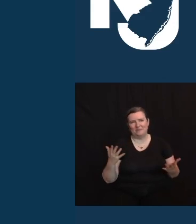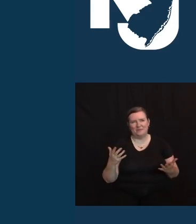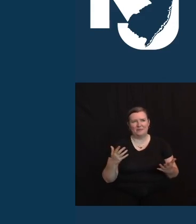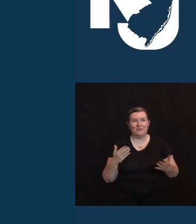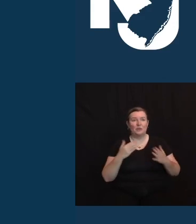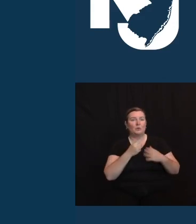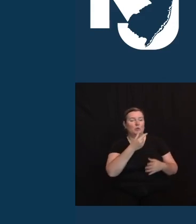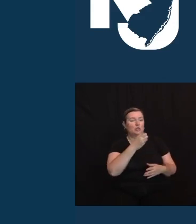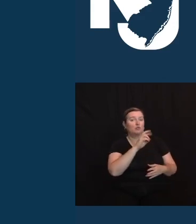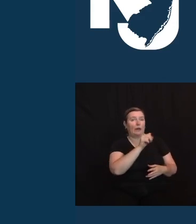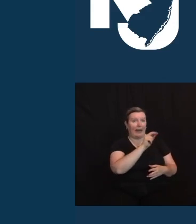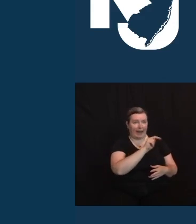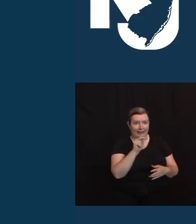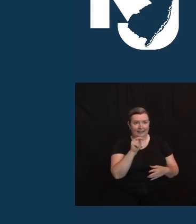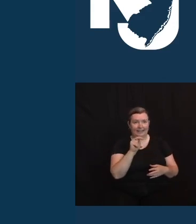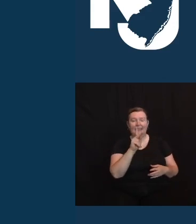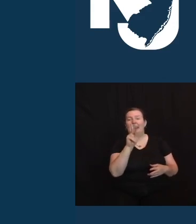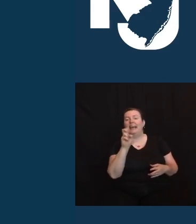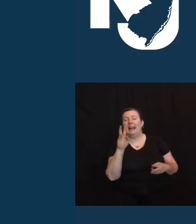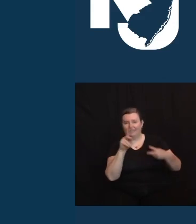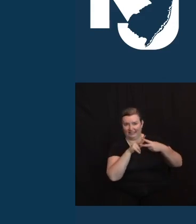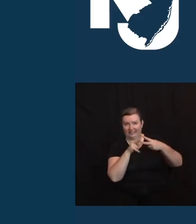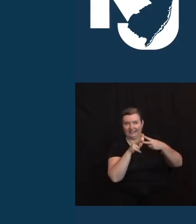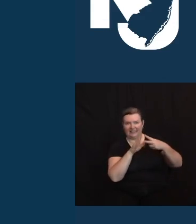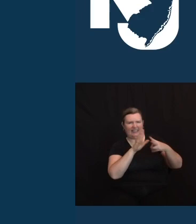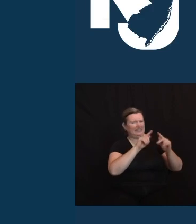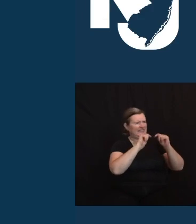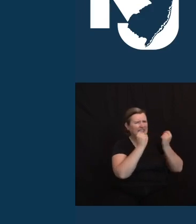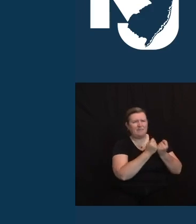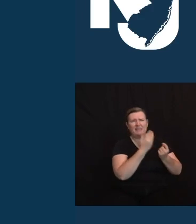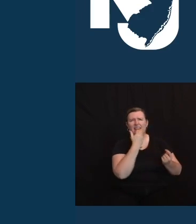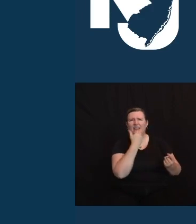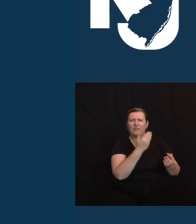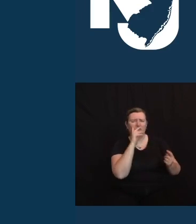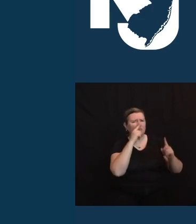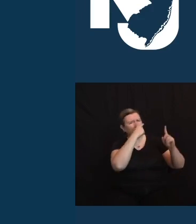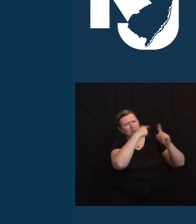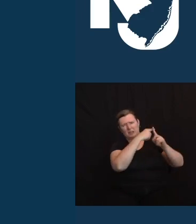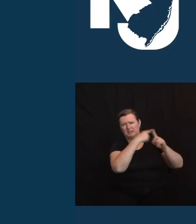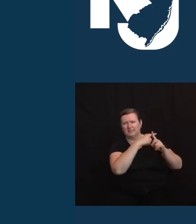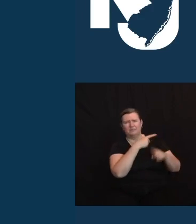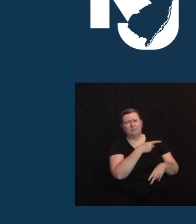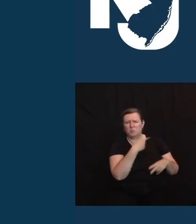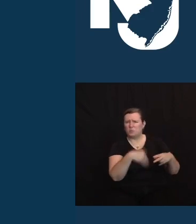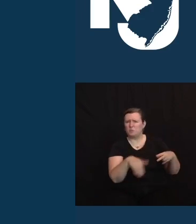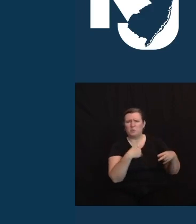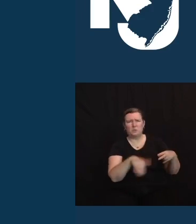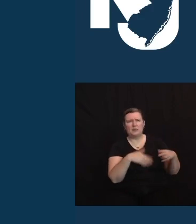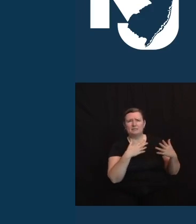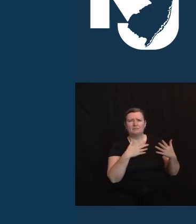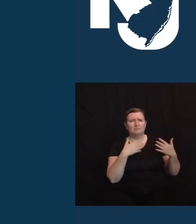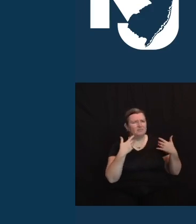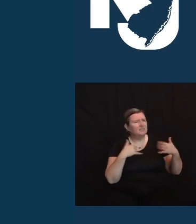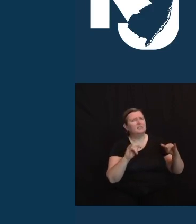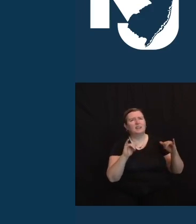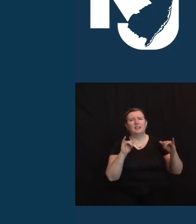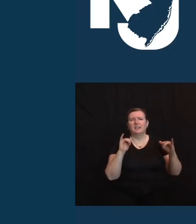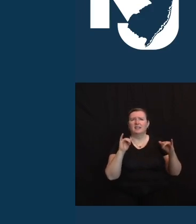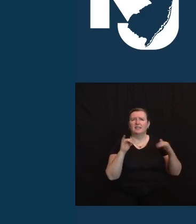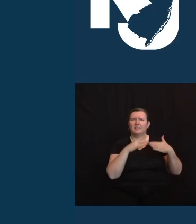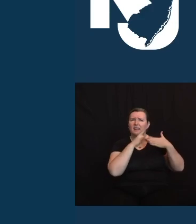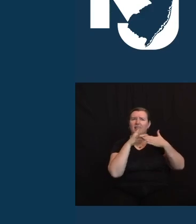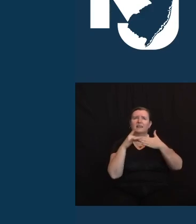your entire team, thank you for remaining optimistic about our future, and thank you for continuing to be a leader in Princeton's